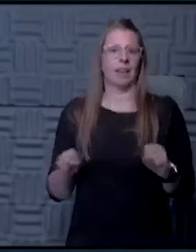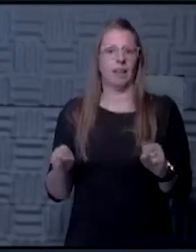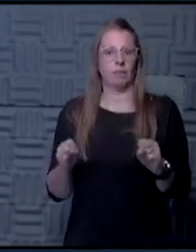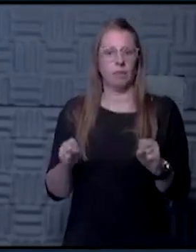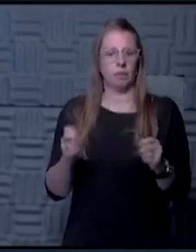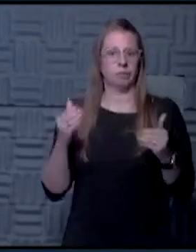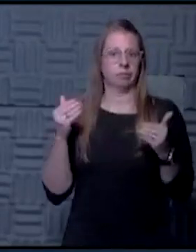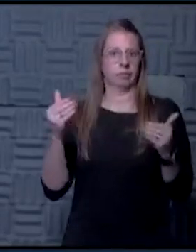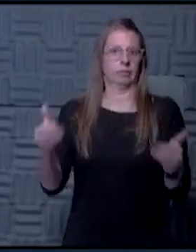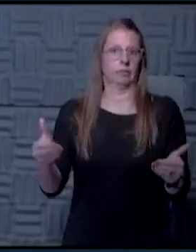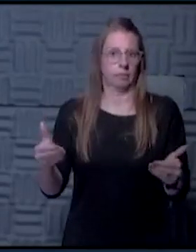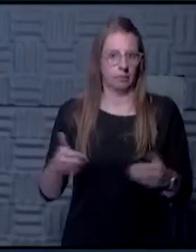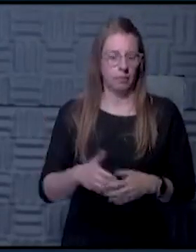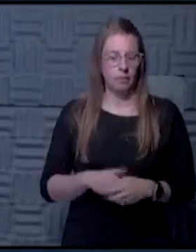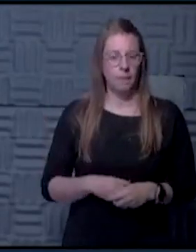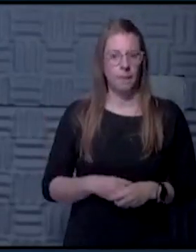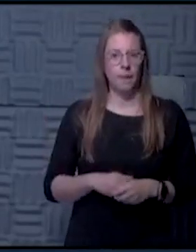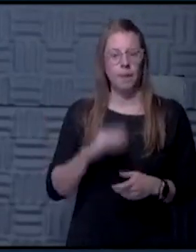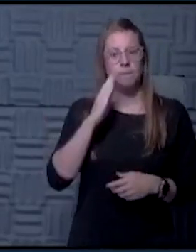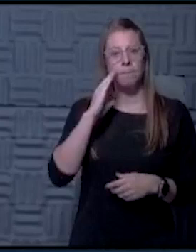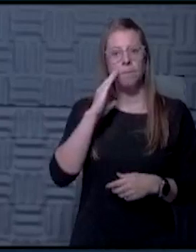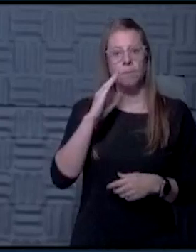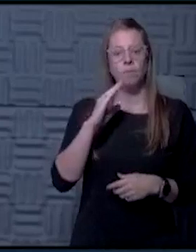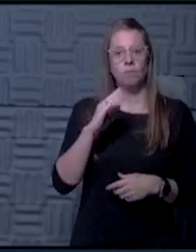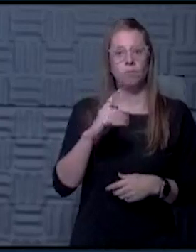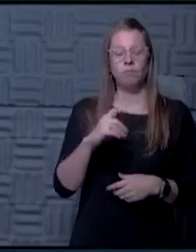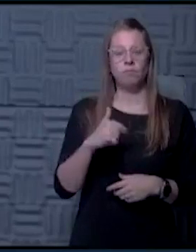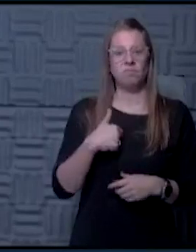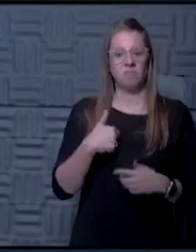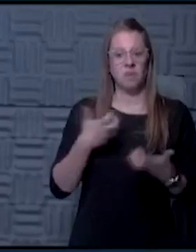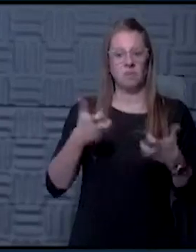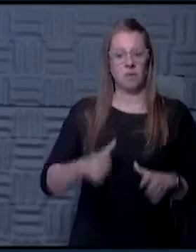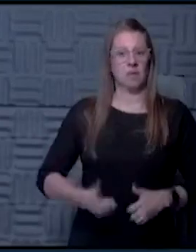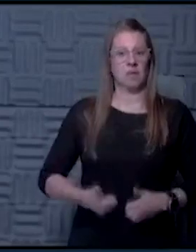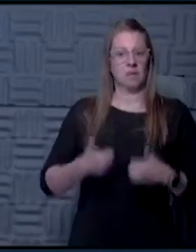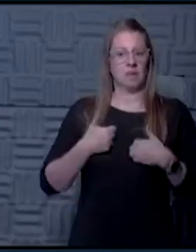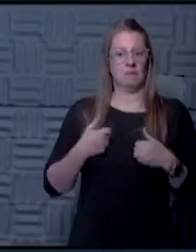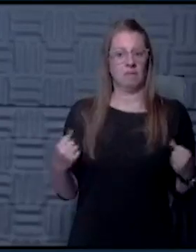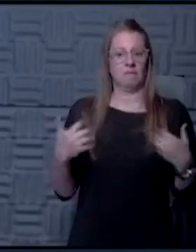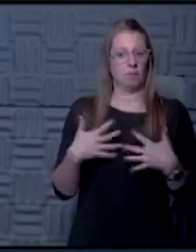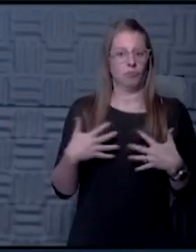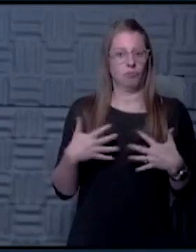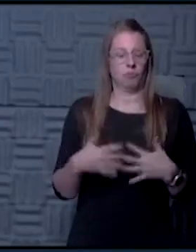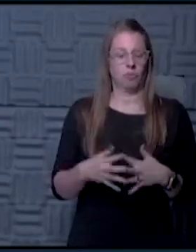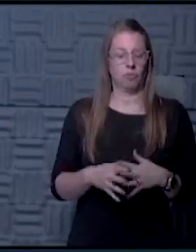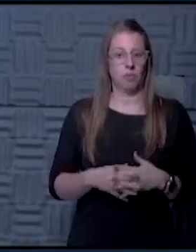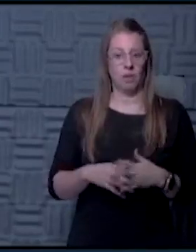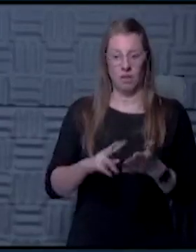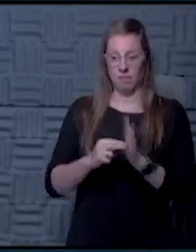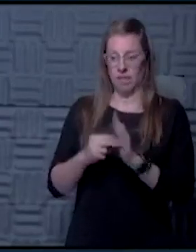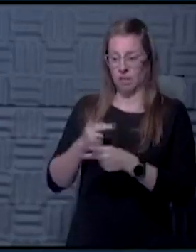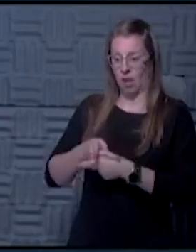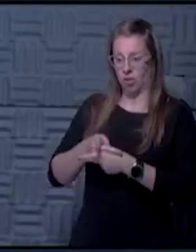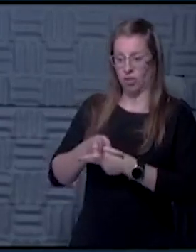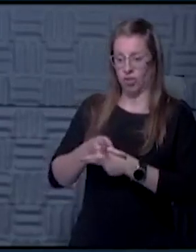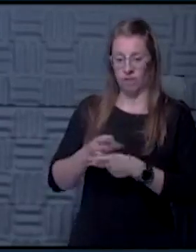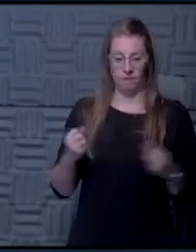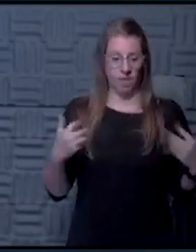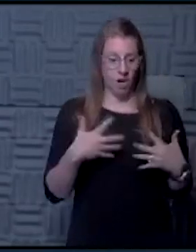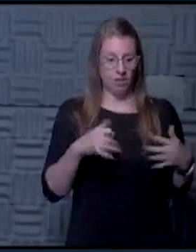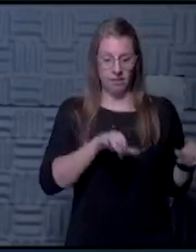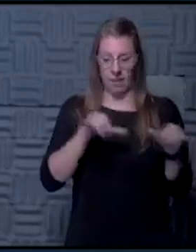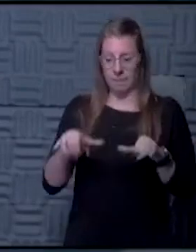going forward. I object to that interpretation that being cautious is being